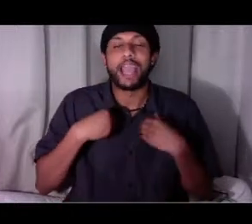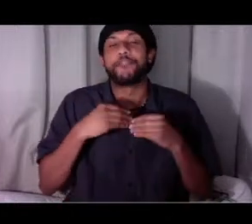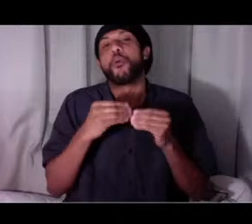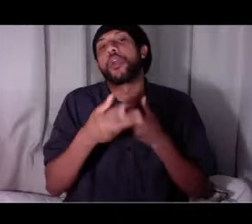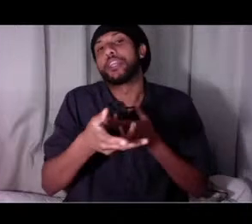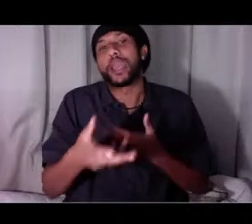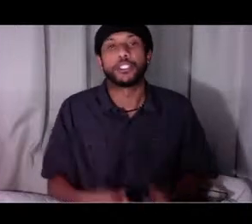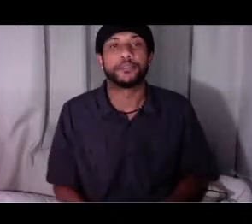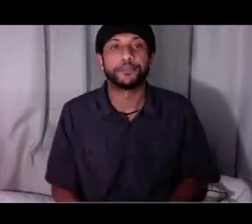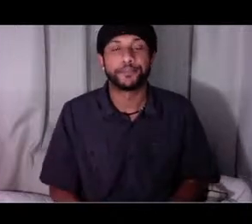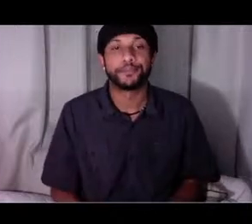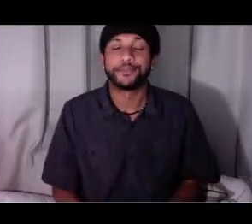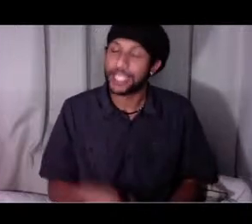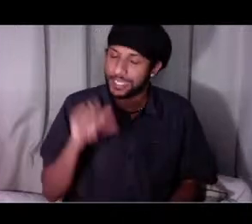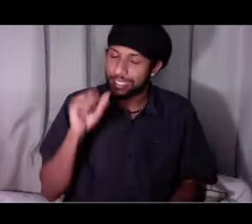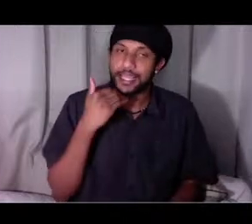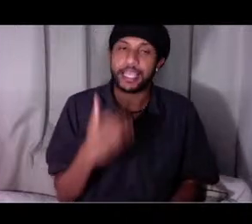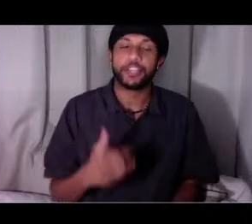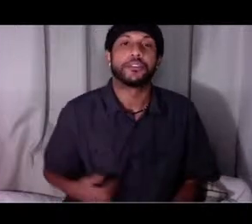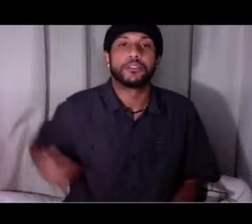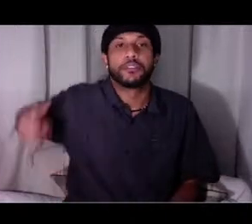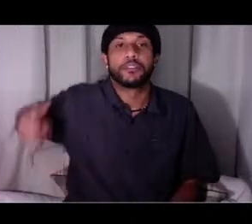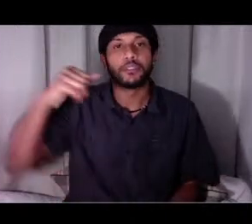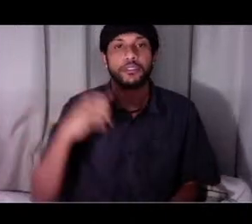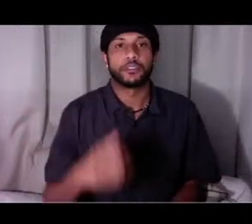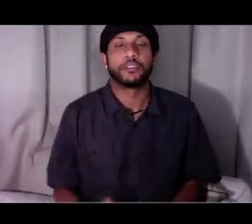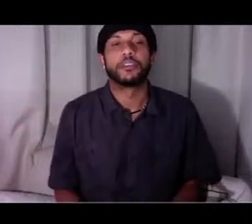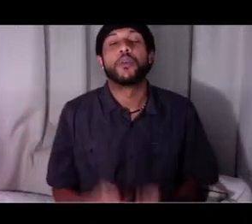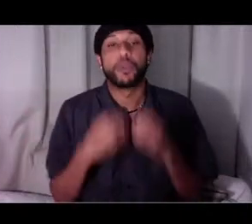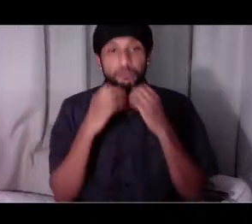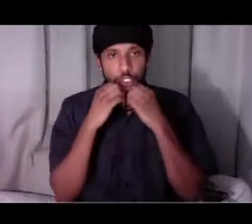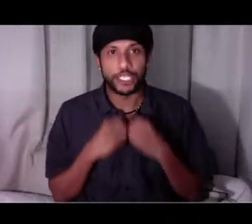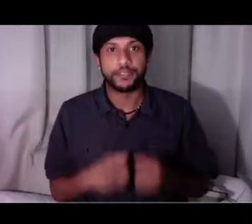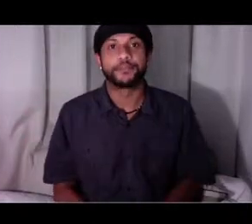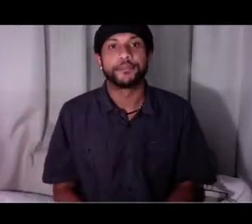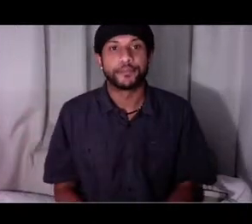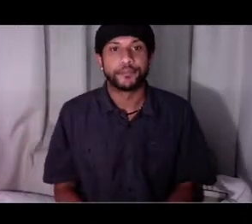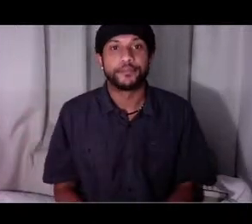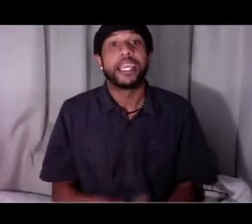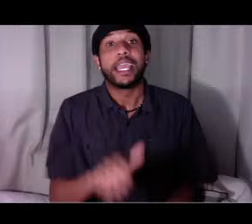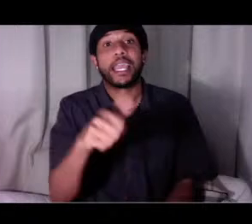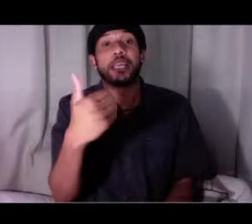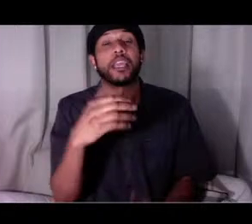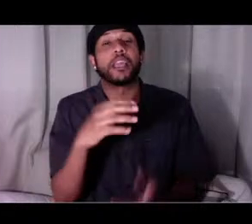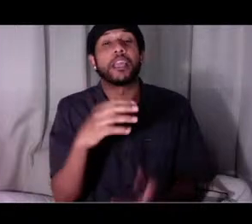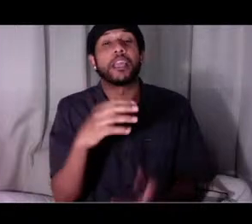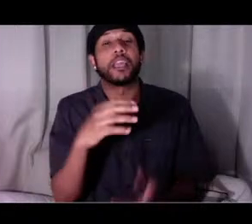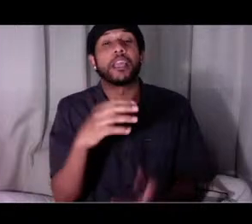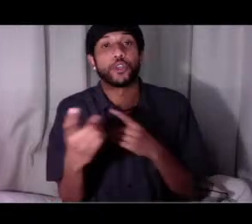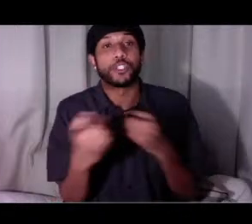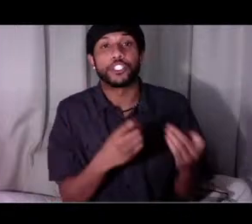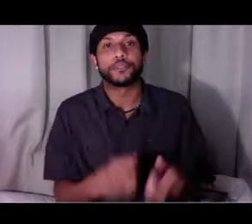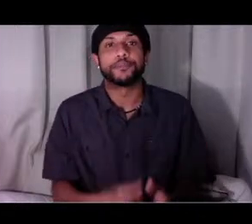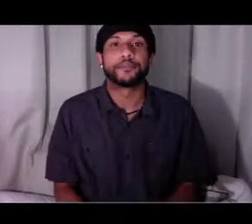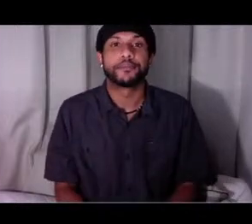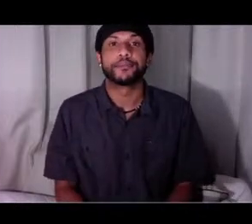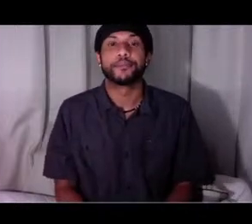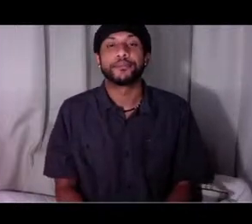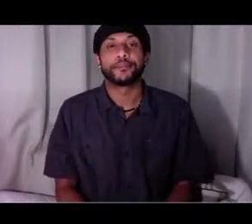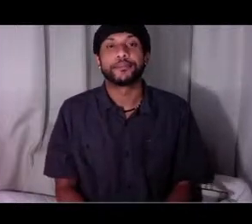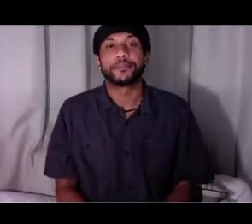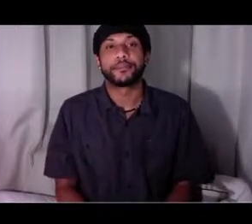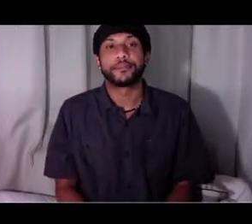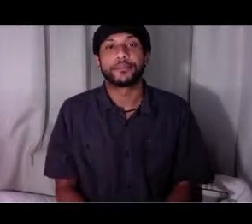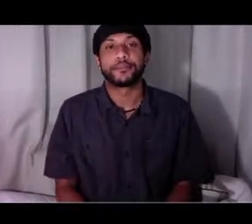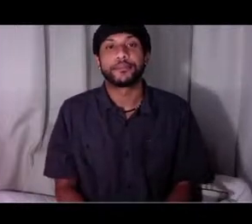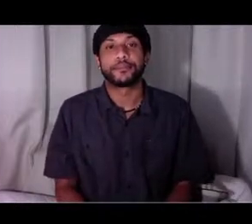f yes thank you yeah absolutely we appreciate it uh any other any other comments or questions from from staff or ex me